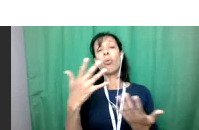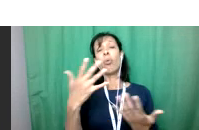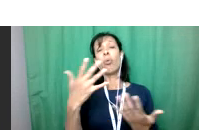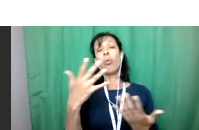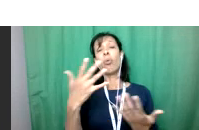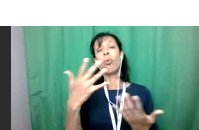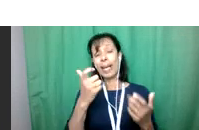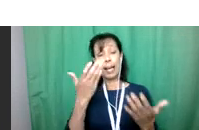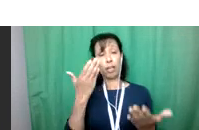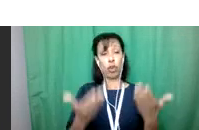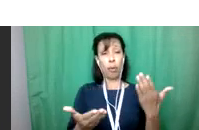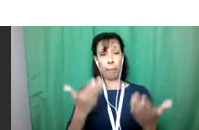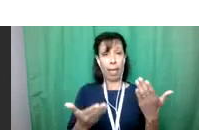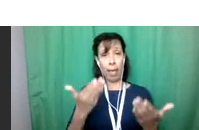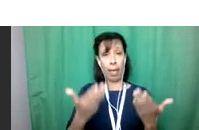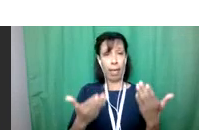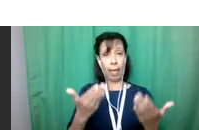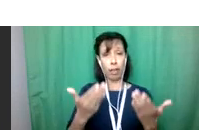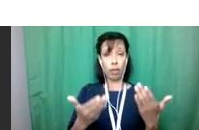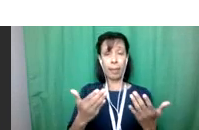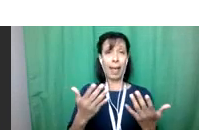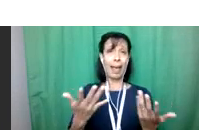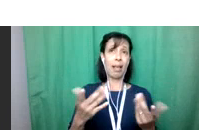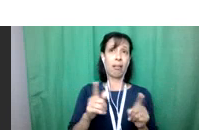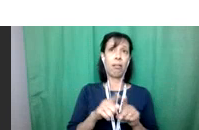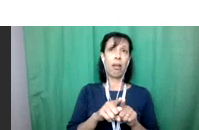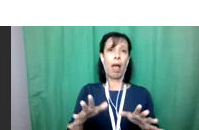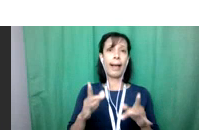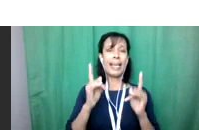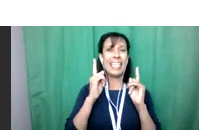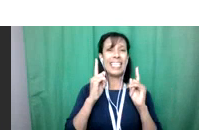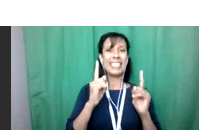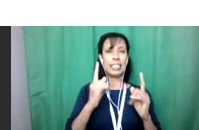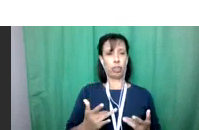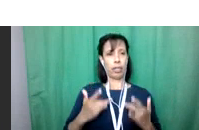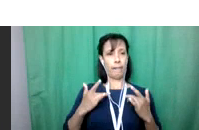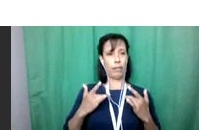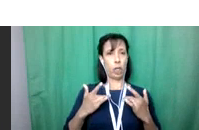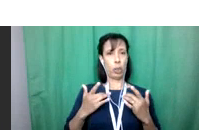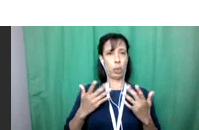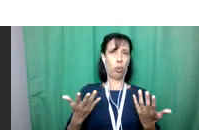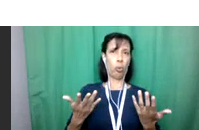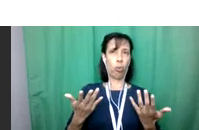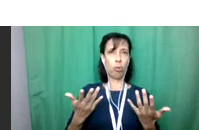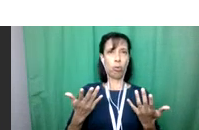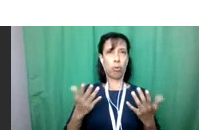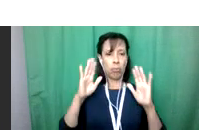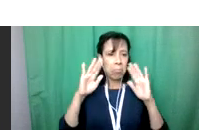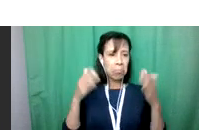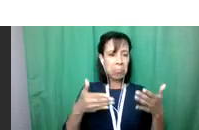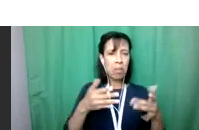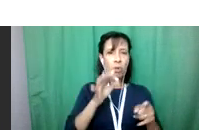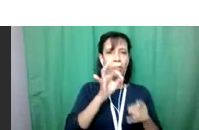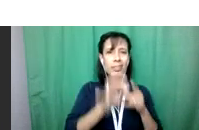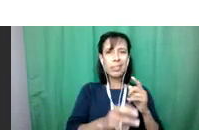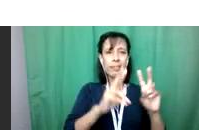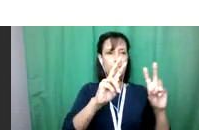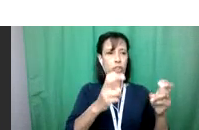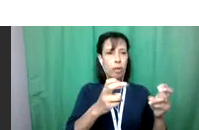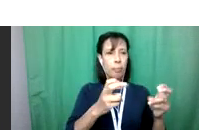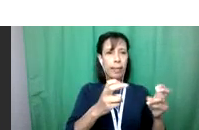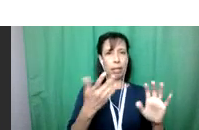COVID. So it's a little bit of lateral thinking about how you could bring COVID into your research